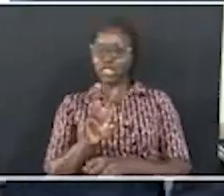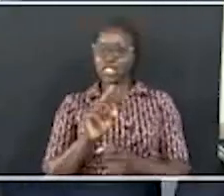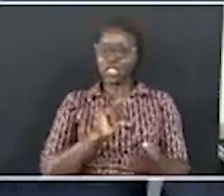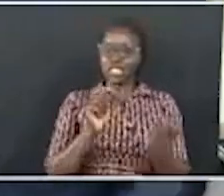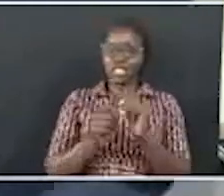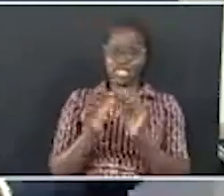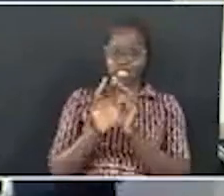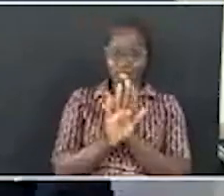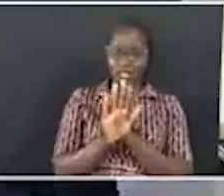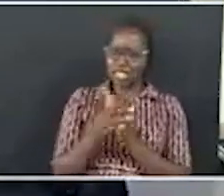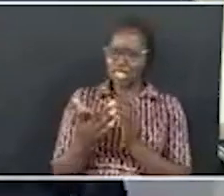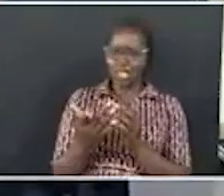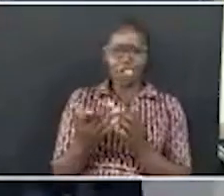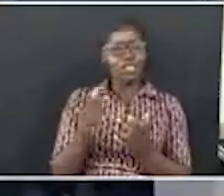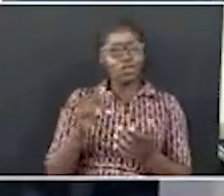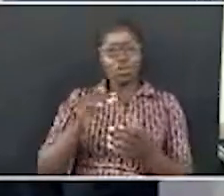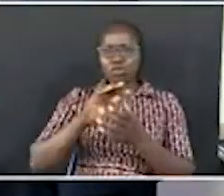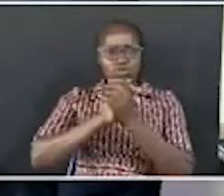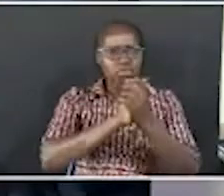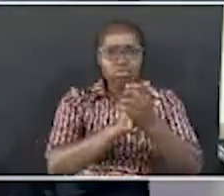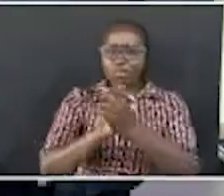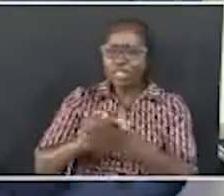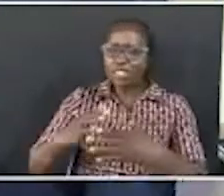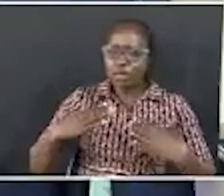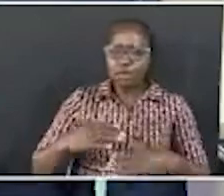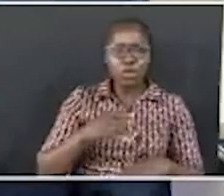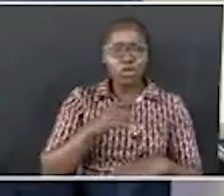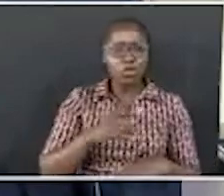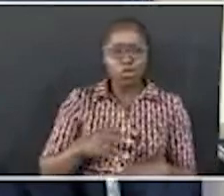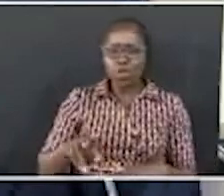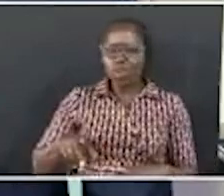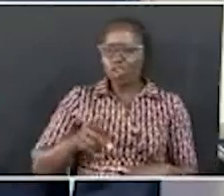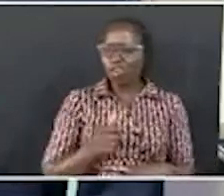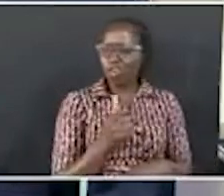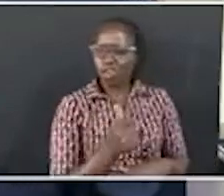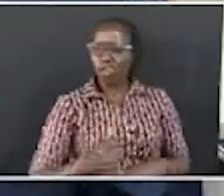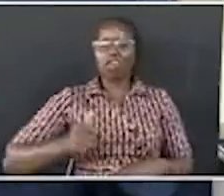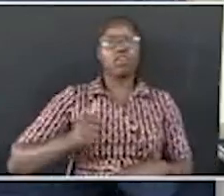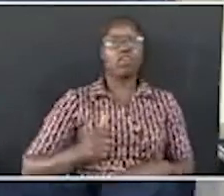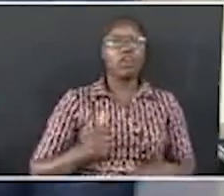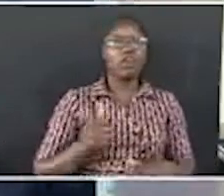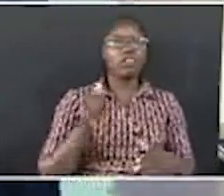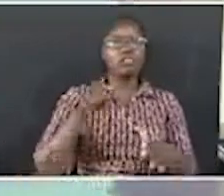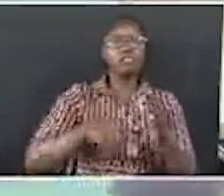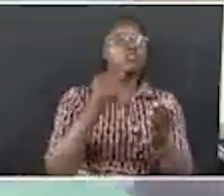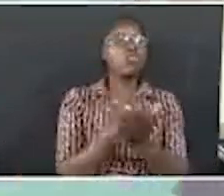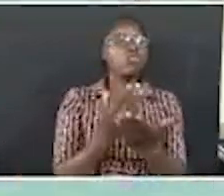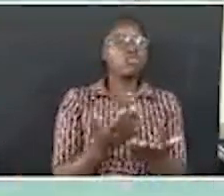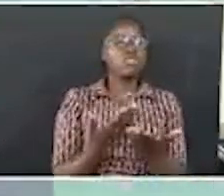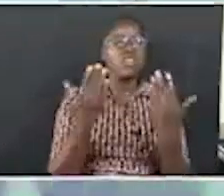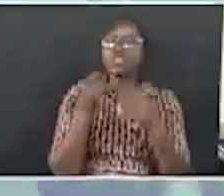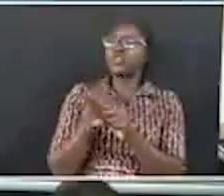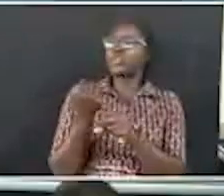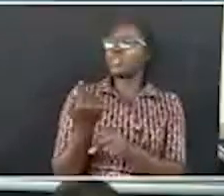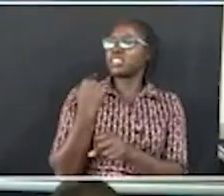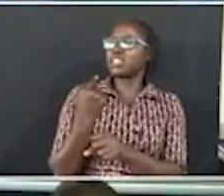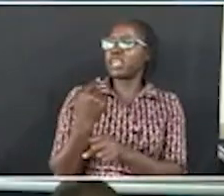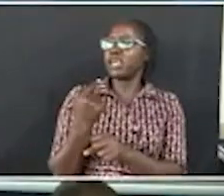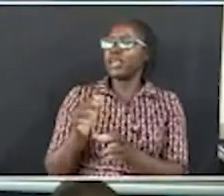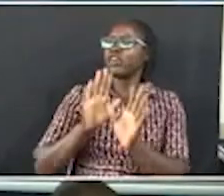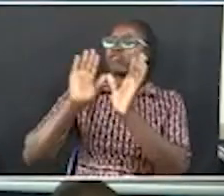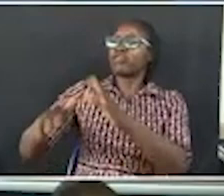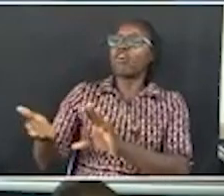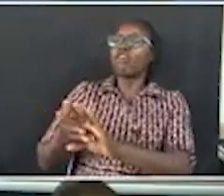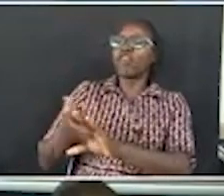transformation. And see, these days you can even greet people. You who used to walk arrogantly into office. Did you finish that work yesterday? Can you put